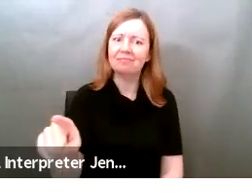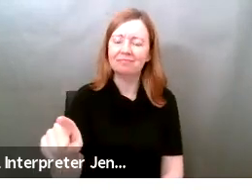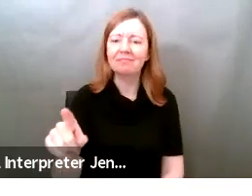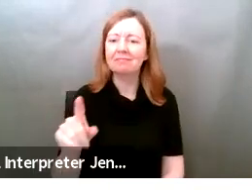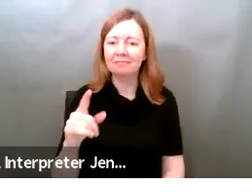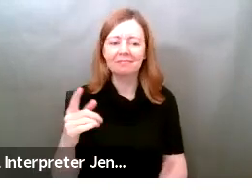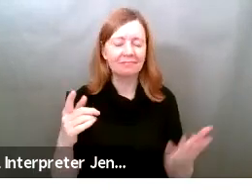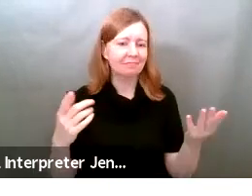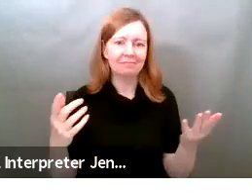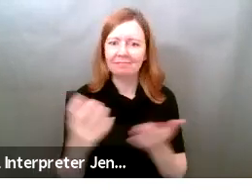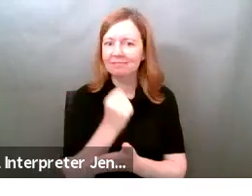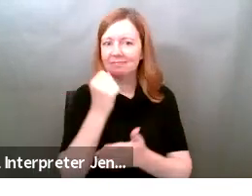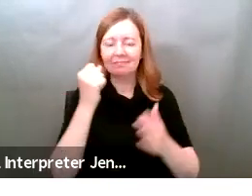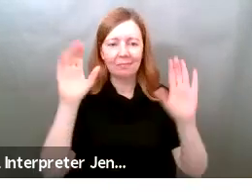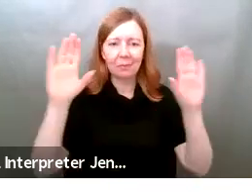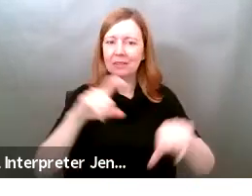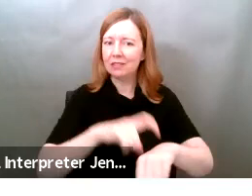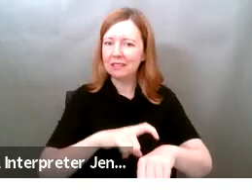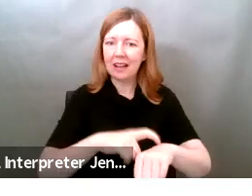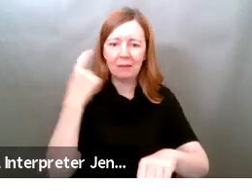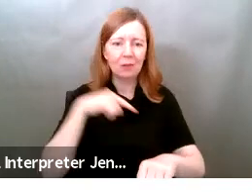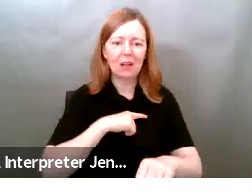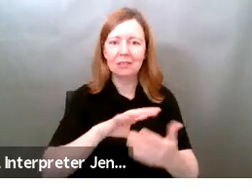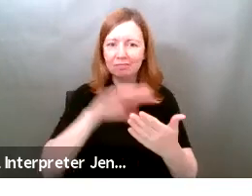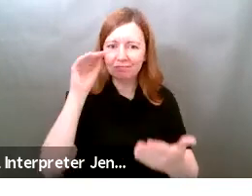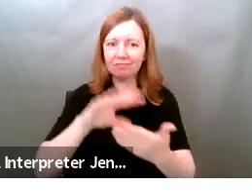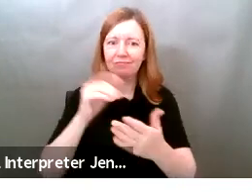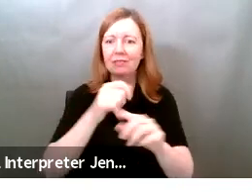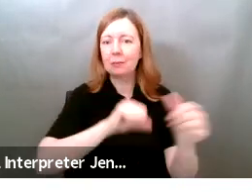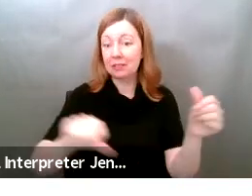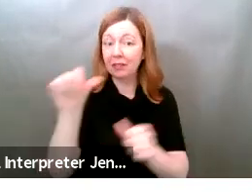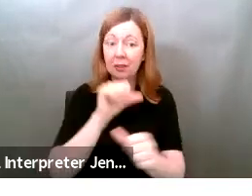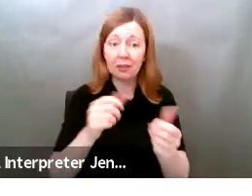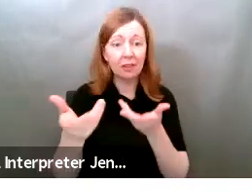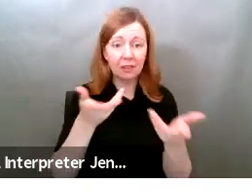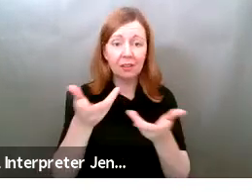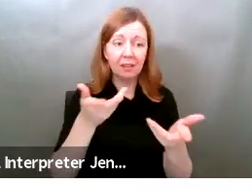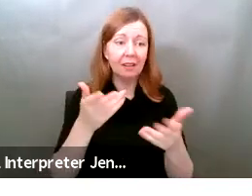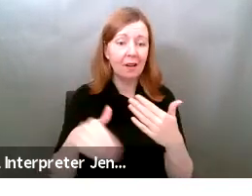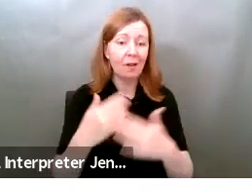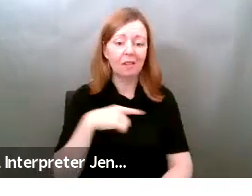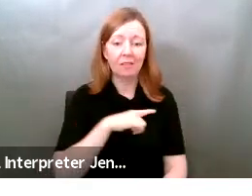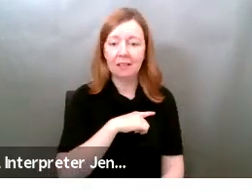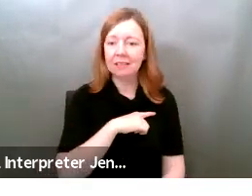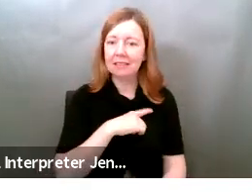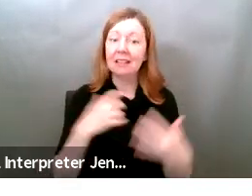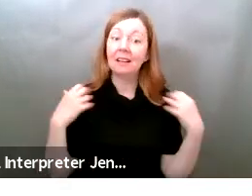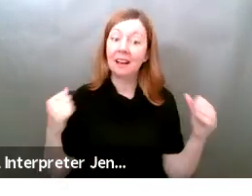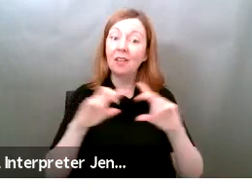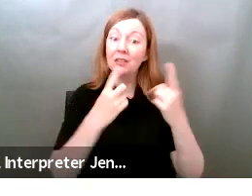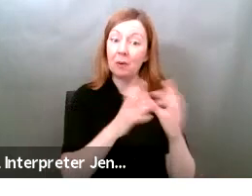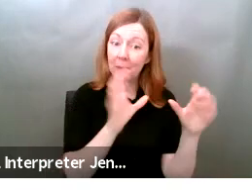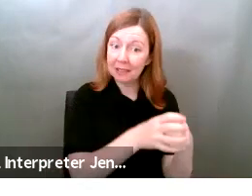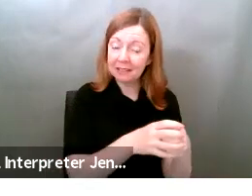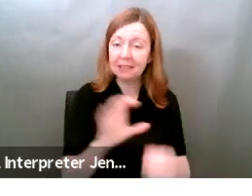is a wonderful time for us to learn from each other, and for all of us at the health department,